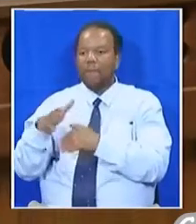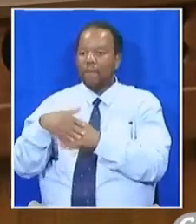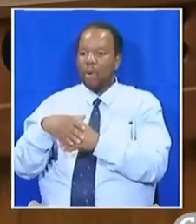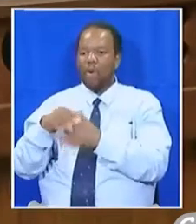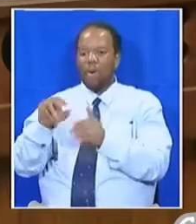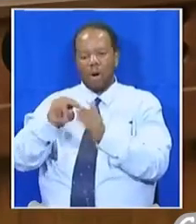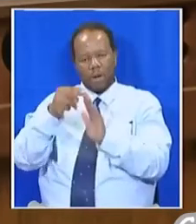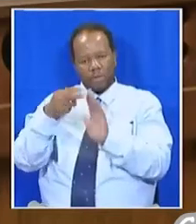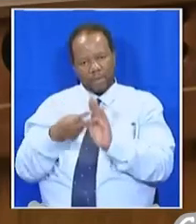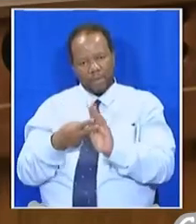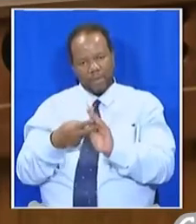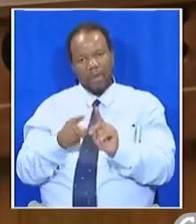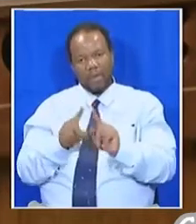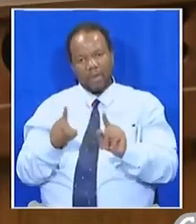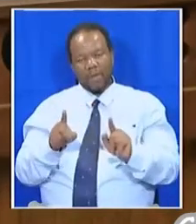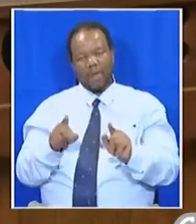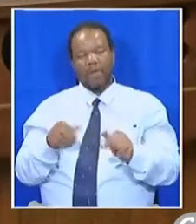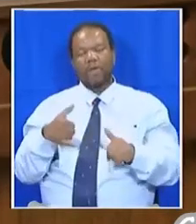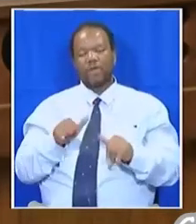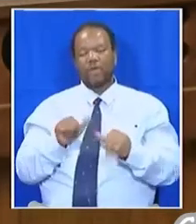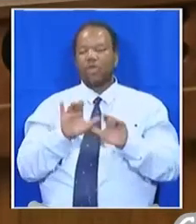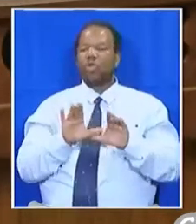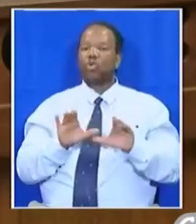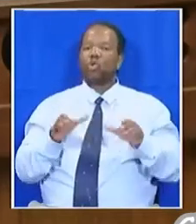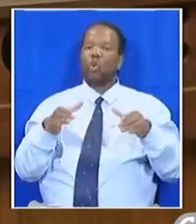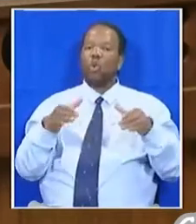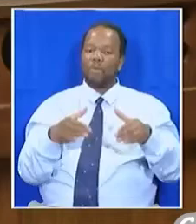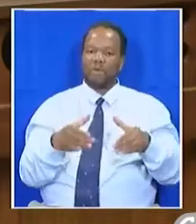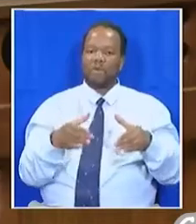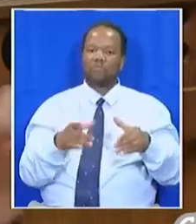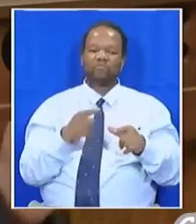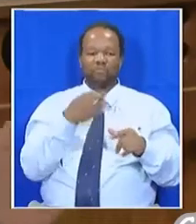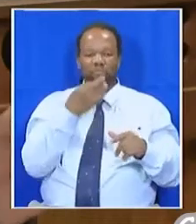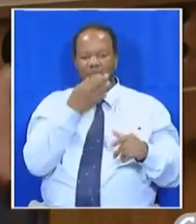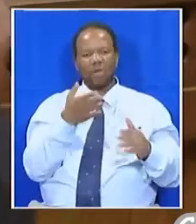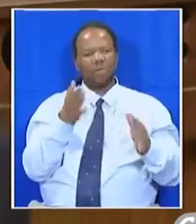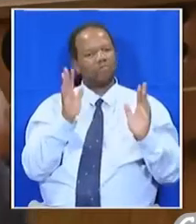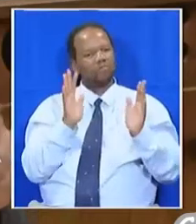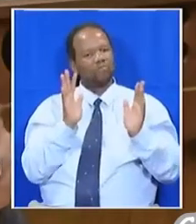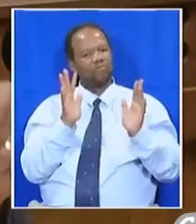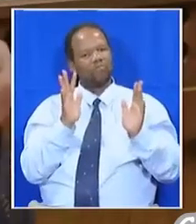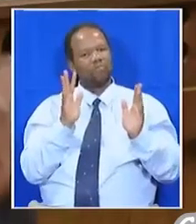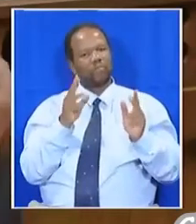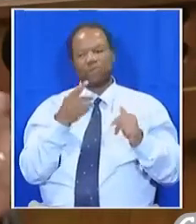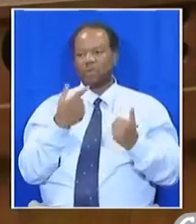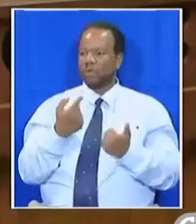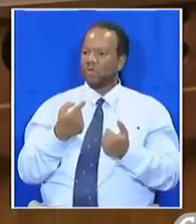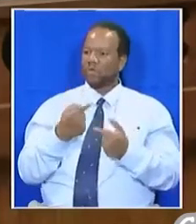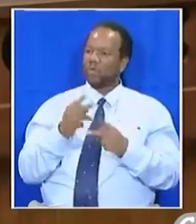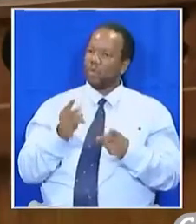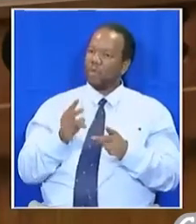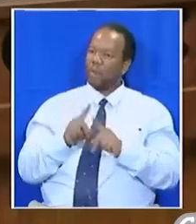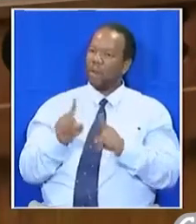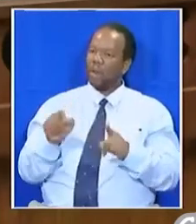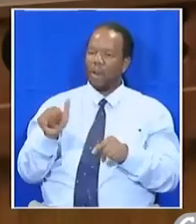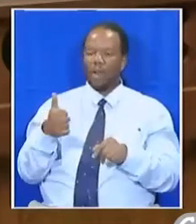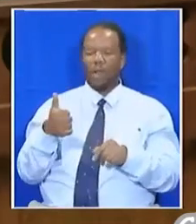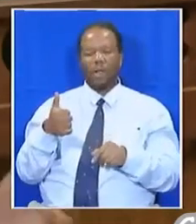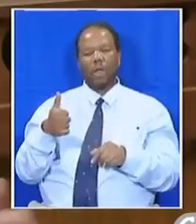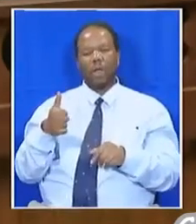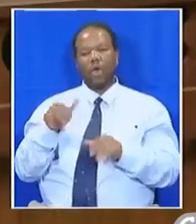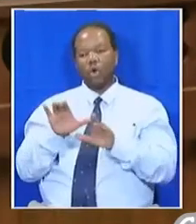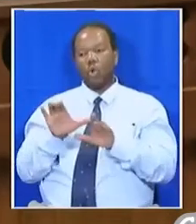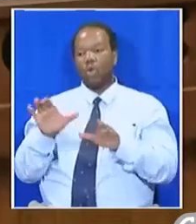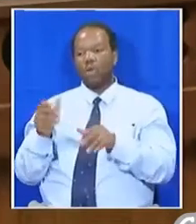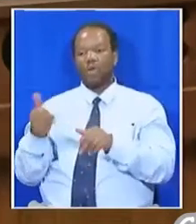now this committee bill, and maybe also commend the committee from our side, because it's not often that a committee brings a bill to Parliament.